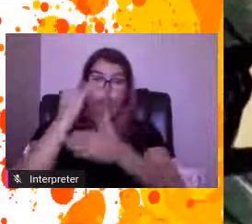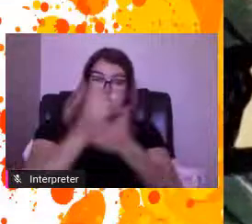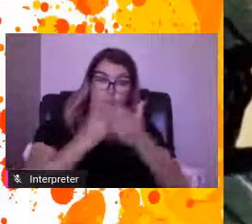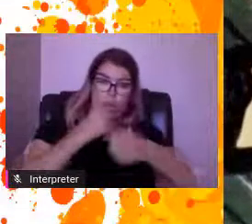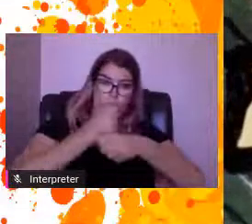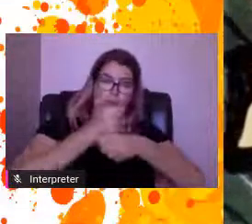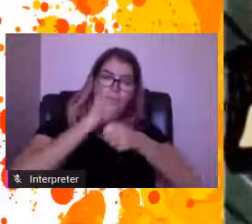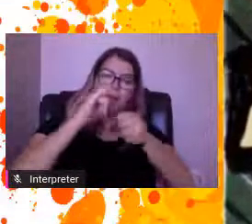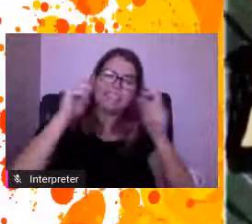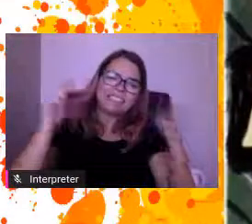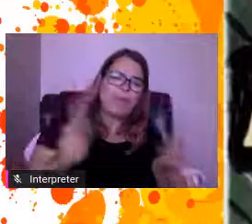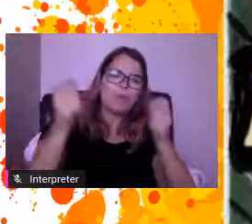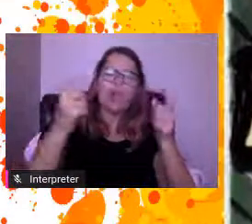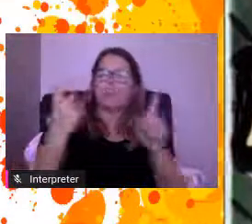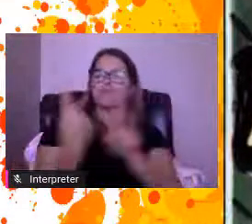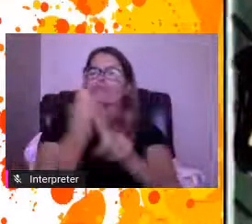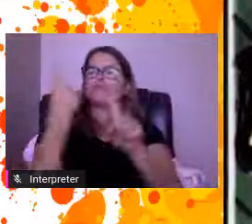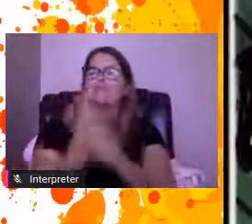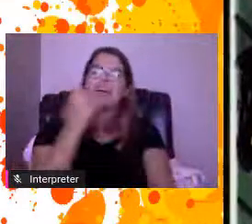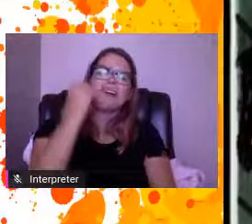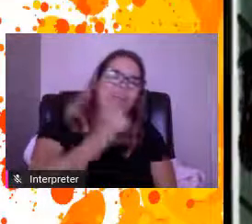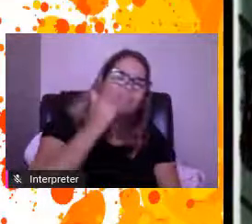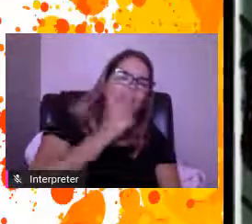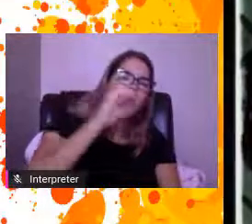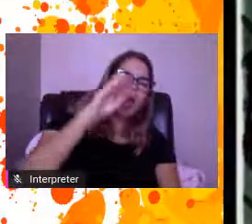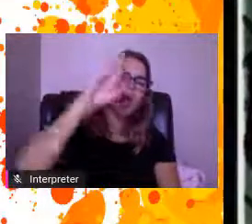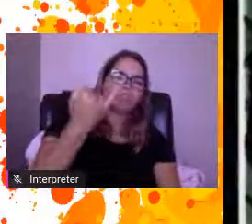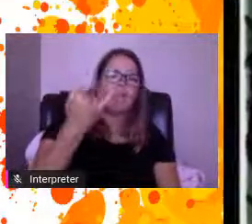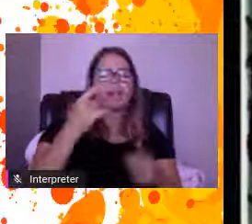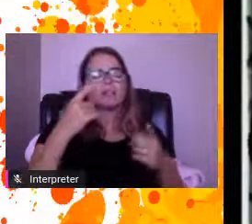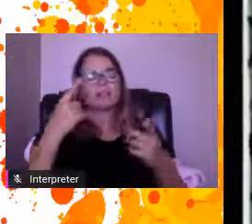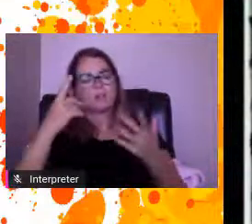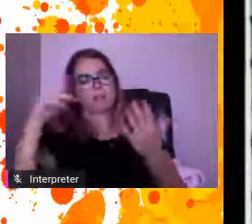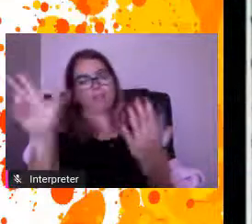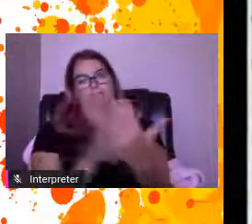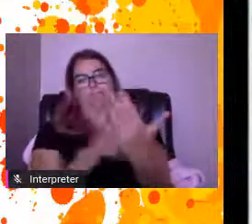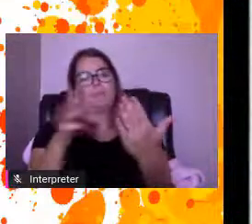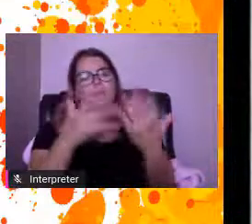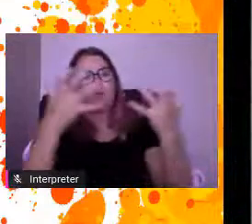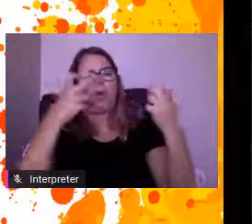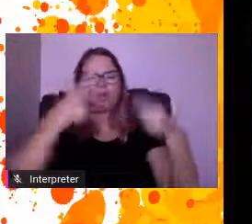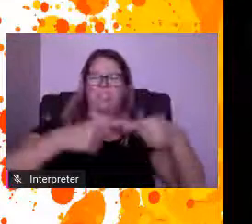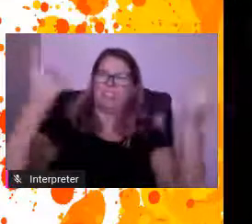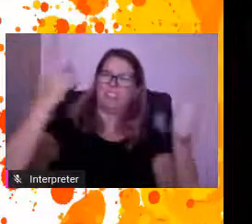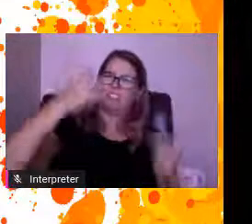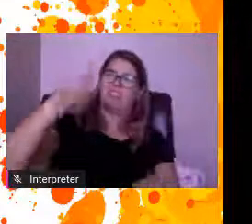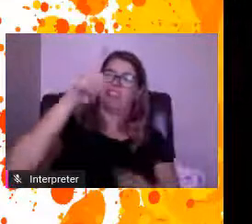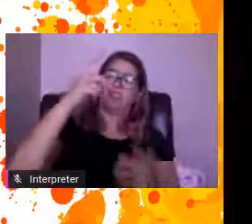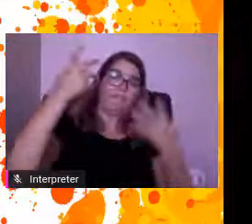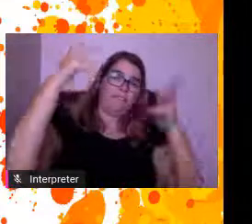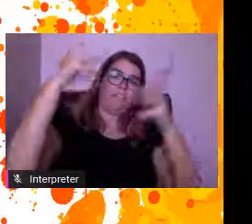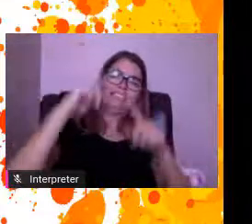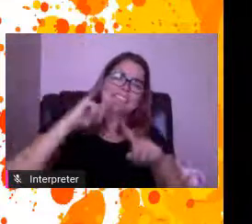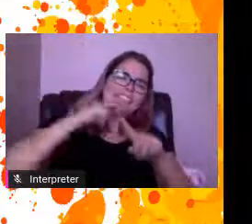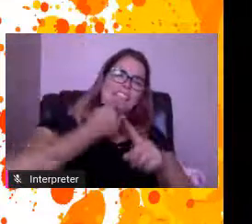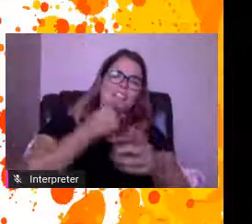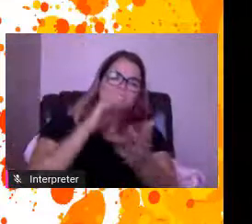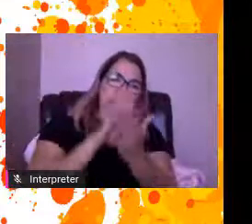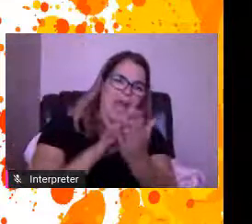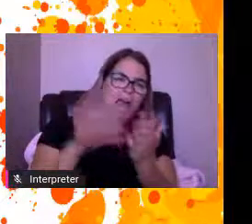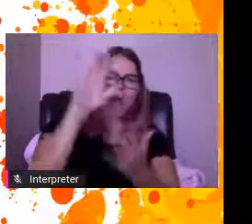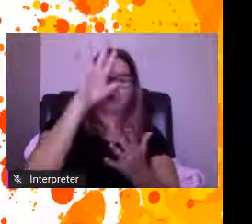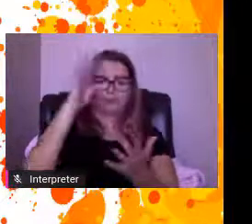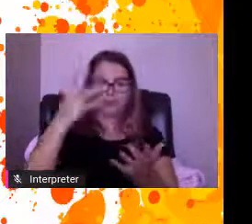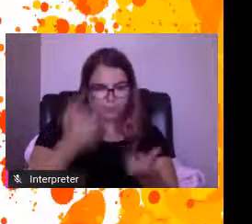the banality of everyday objects as a way of counteracting what they saw as the absurd seriousness of abstract expressionism. The